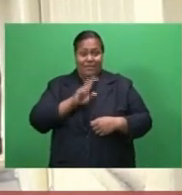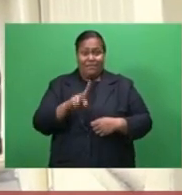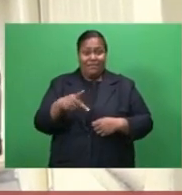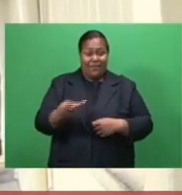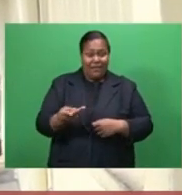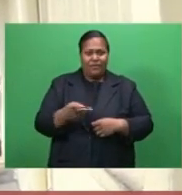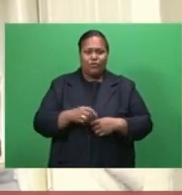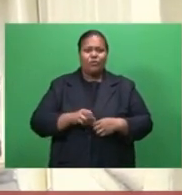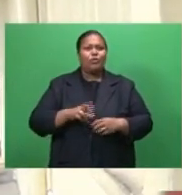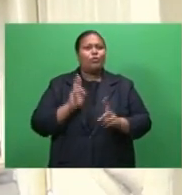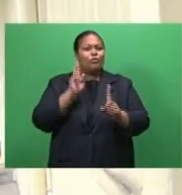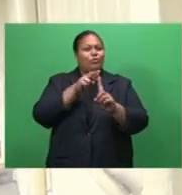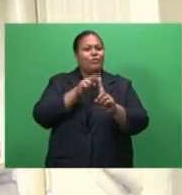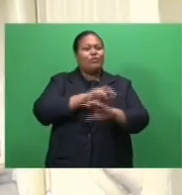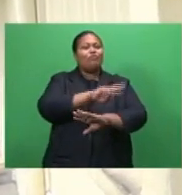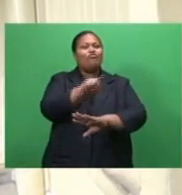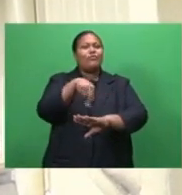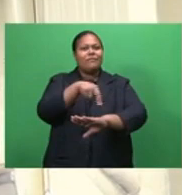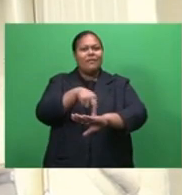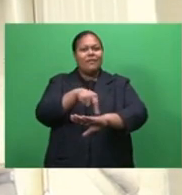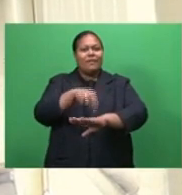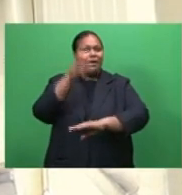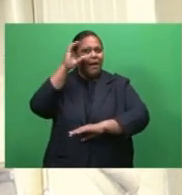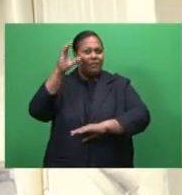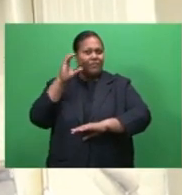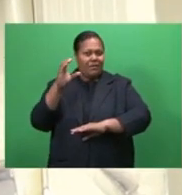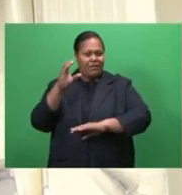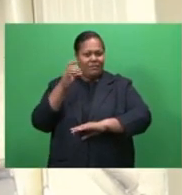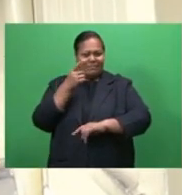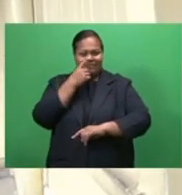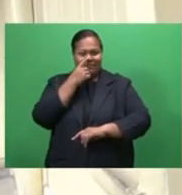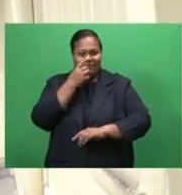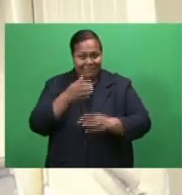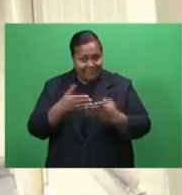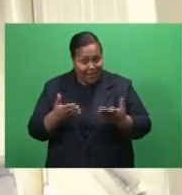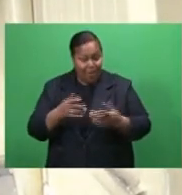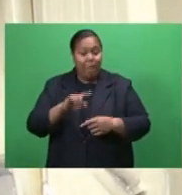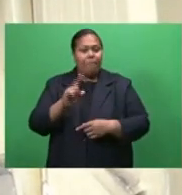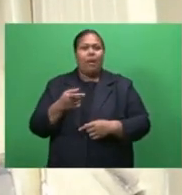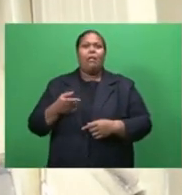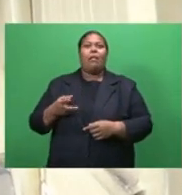the regional countries, but since we had launched,